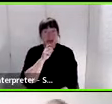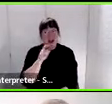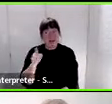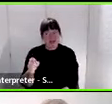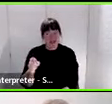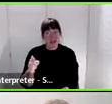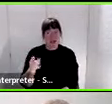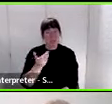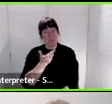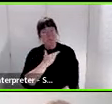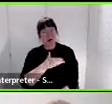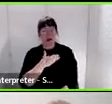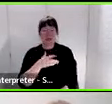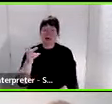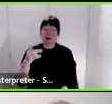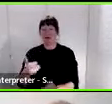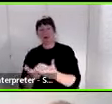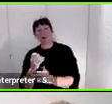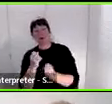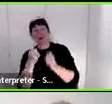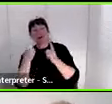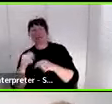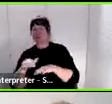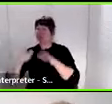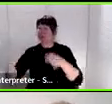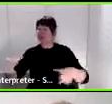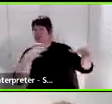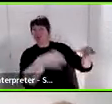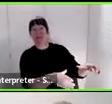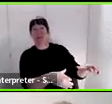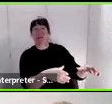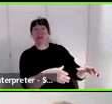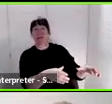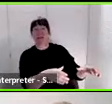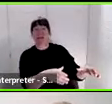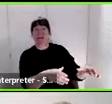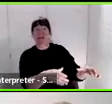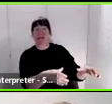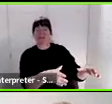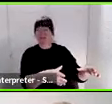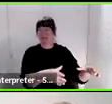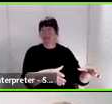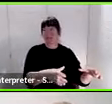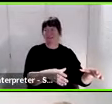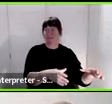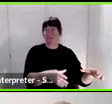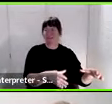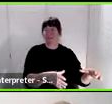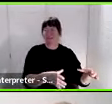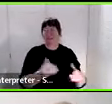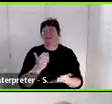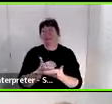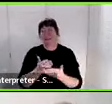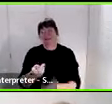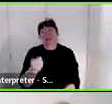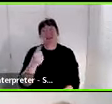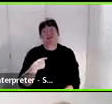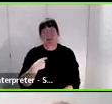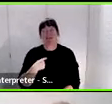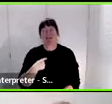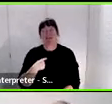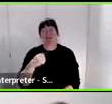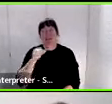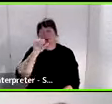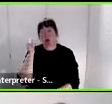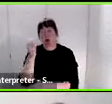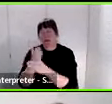think they've come up with a really ingenious solution, which just sort of shows the big gap in knowledge. And I